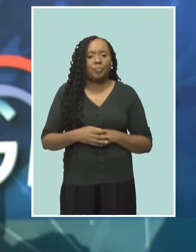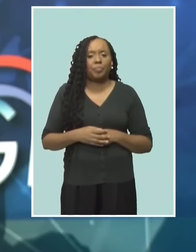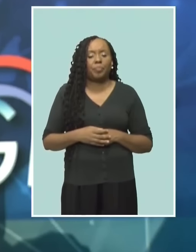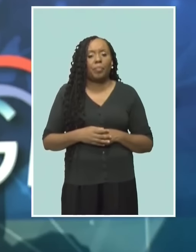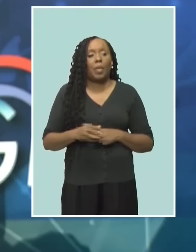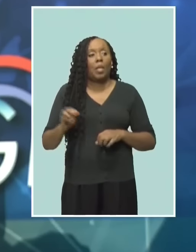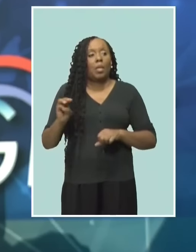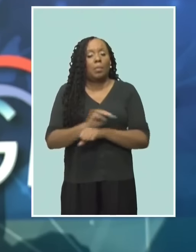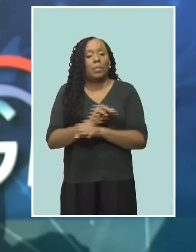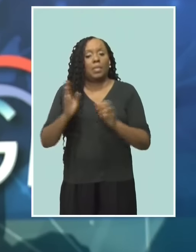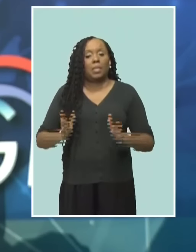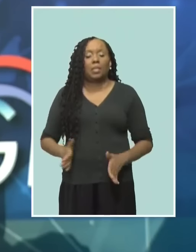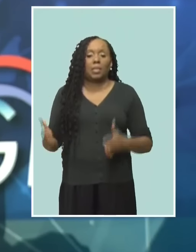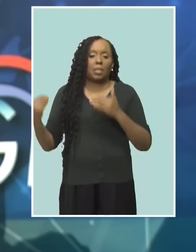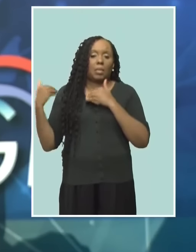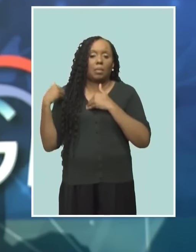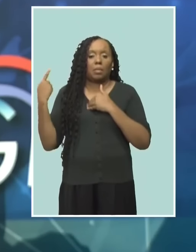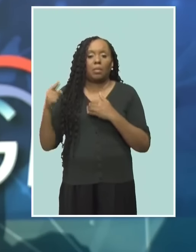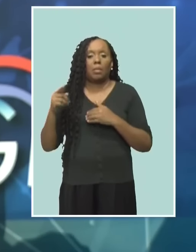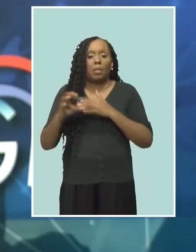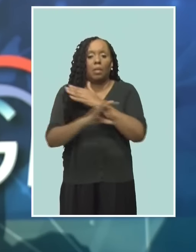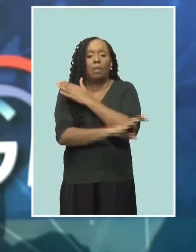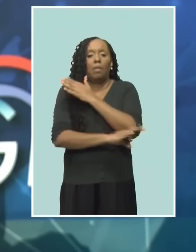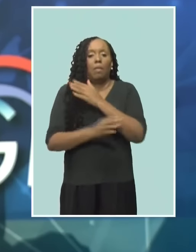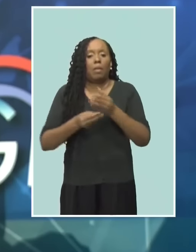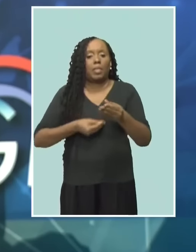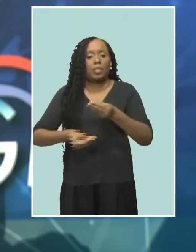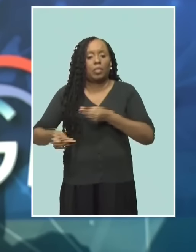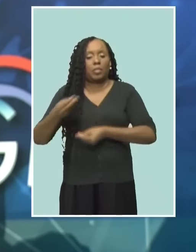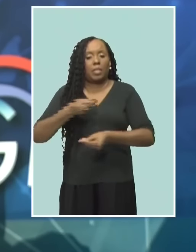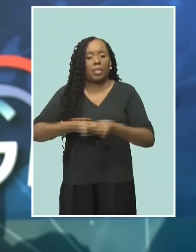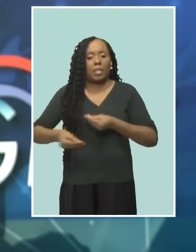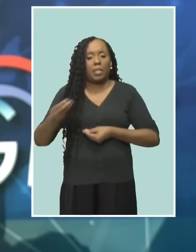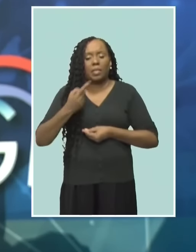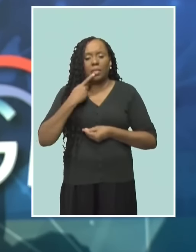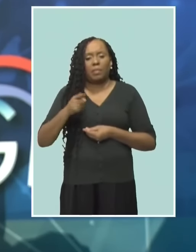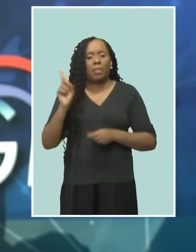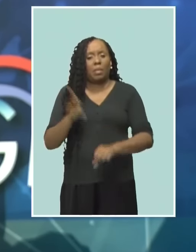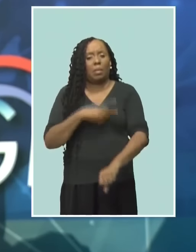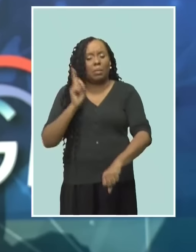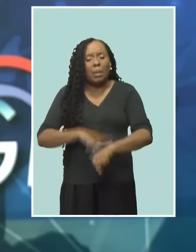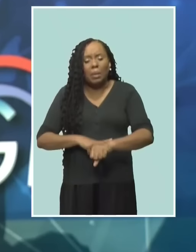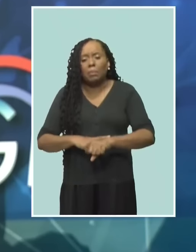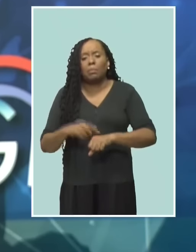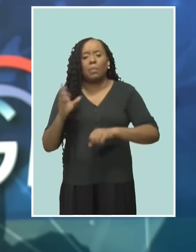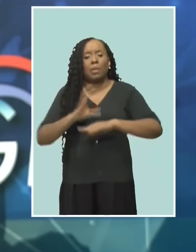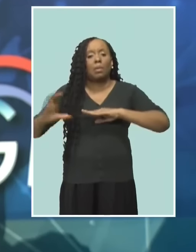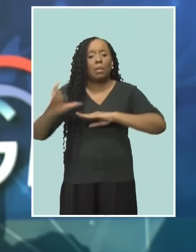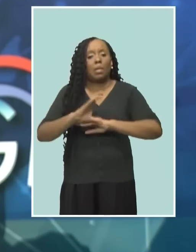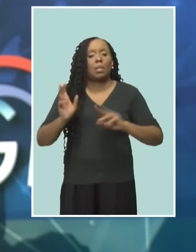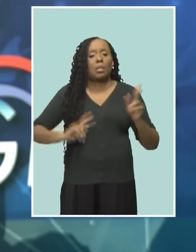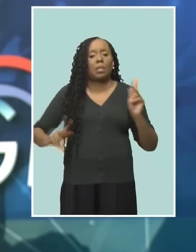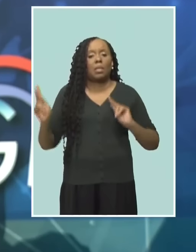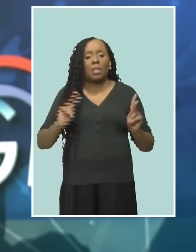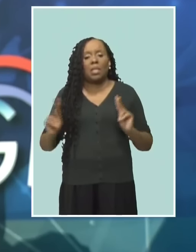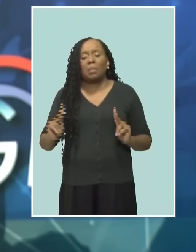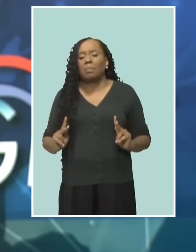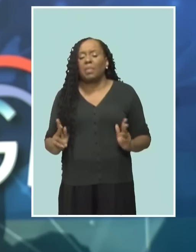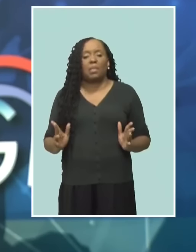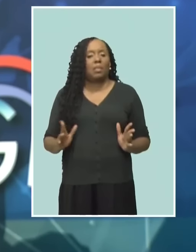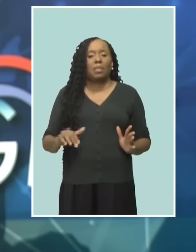And Minister of Foreign Affairs and Foreign Trade, Kerry Simmons, says for too long, the people throughout the Caribbean have been too numb to the